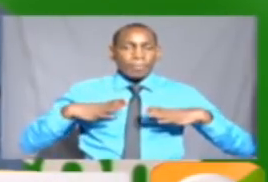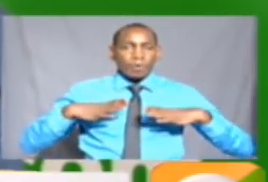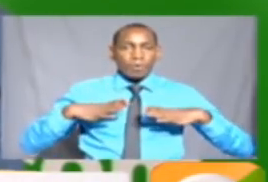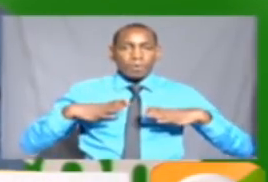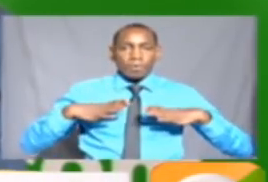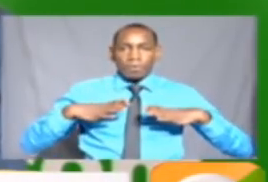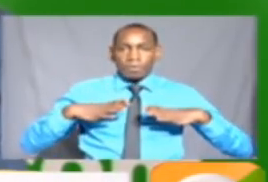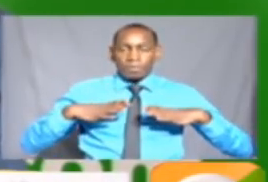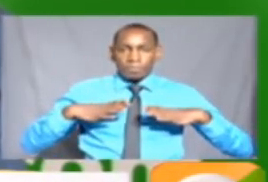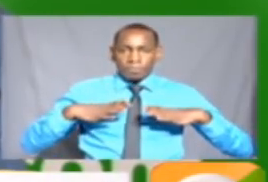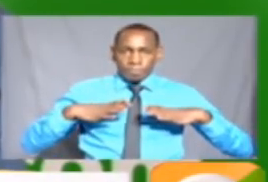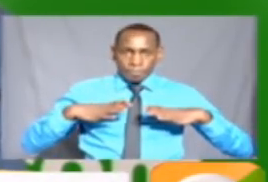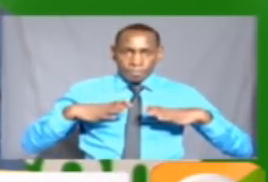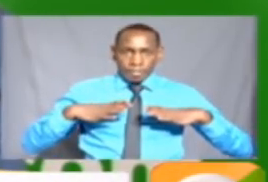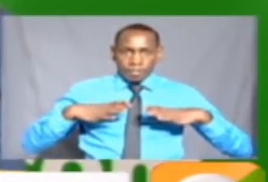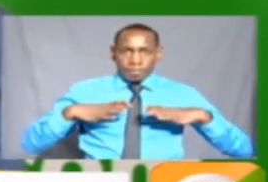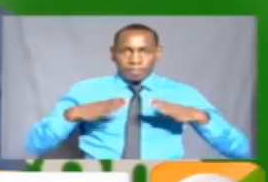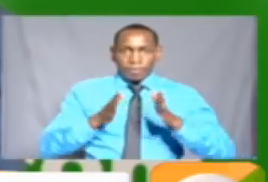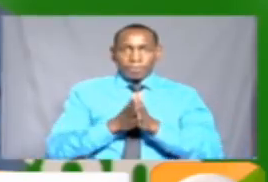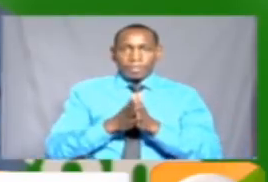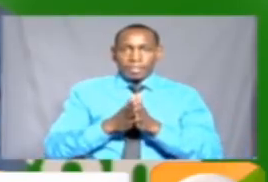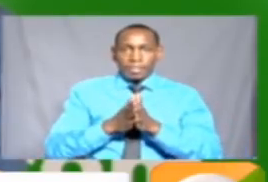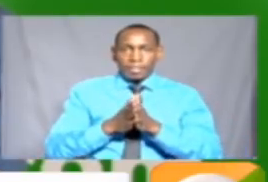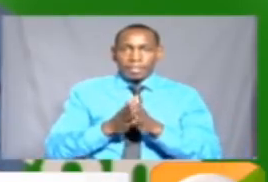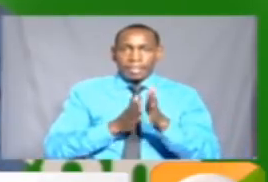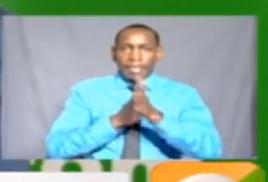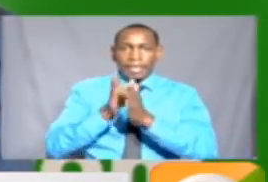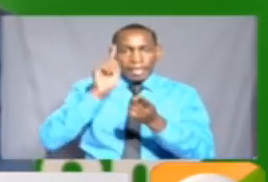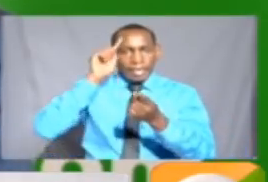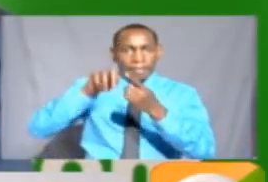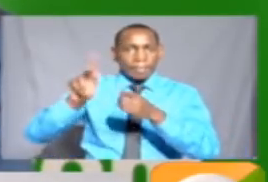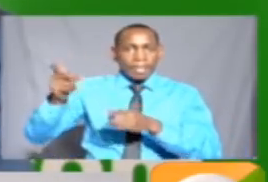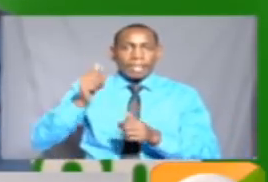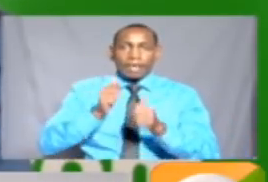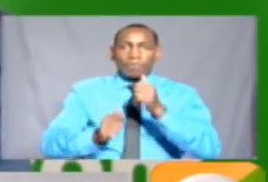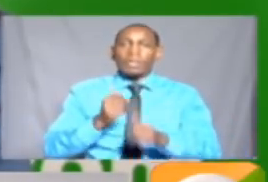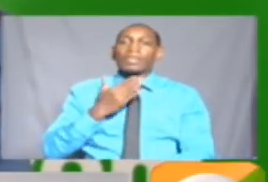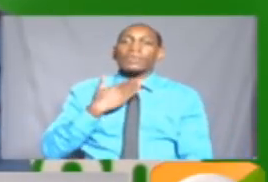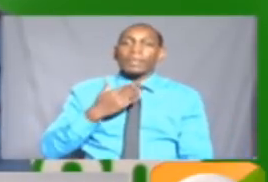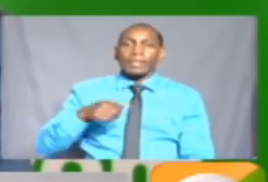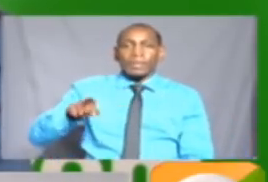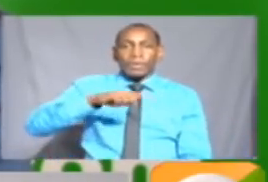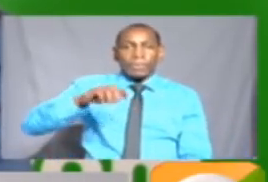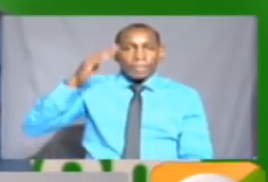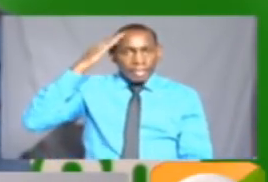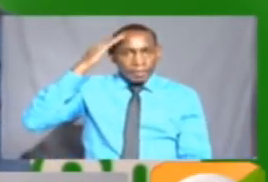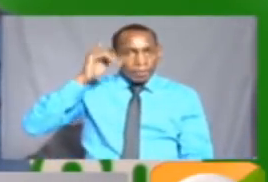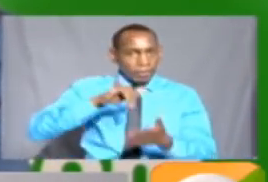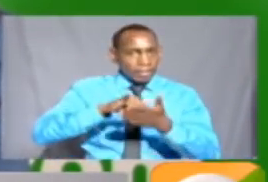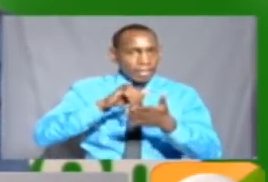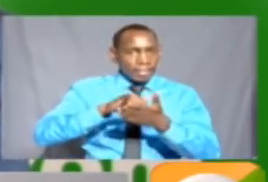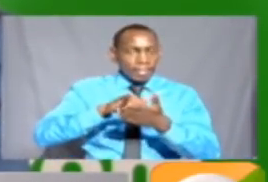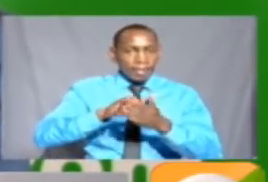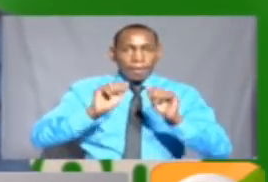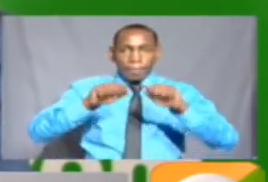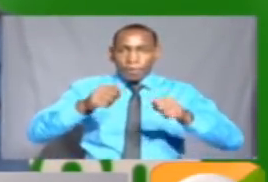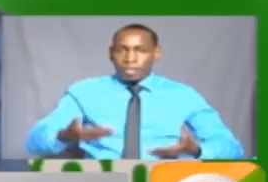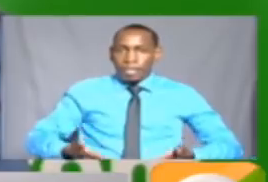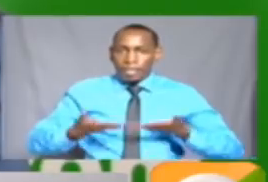lead shape. The aspiration of the Kenya they want. And we have realized that we can